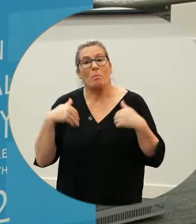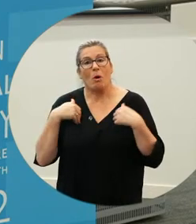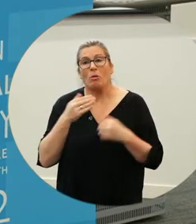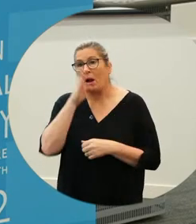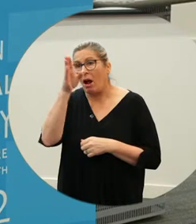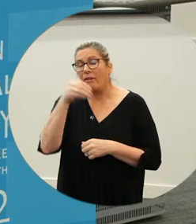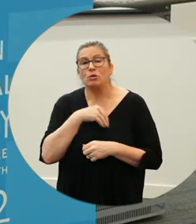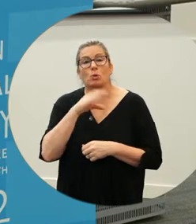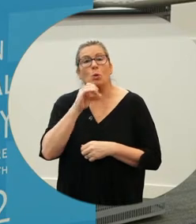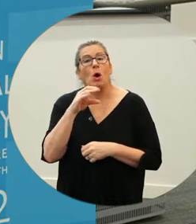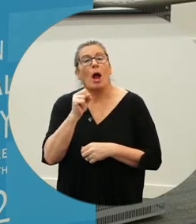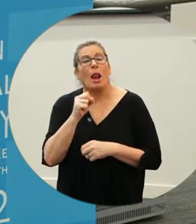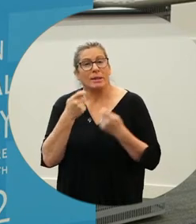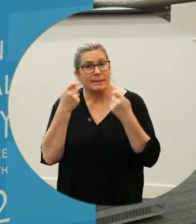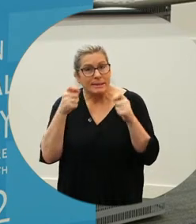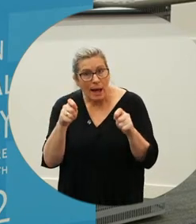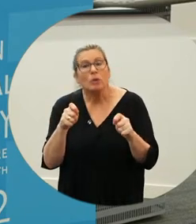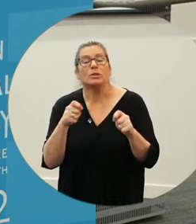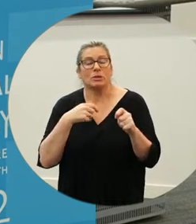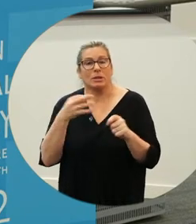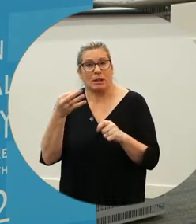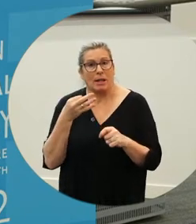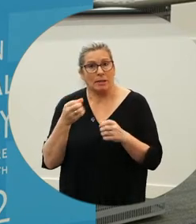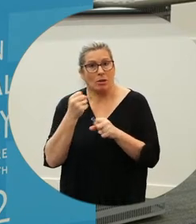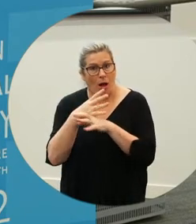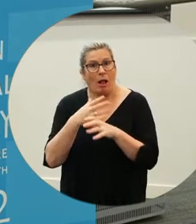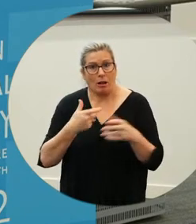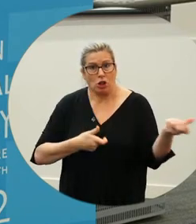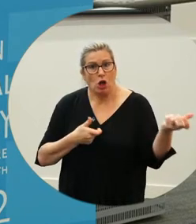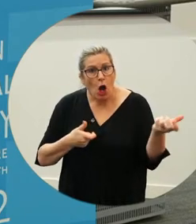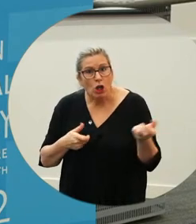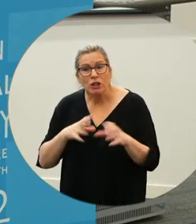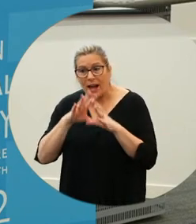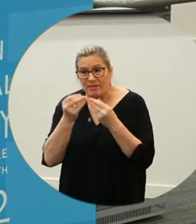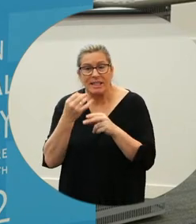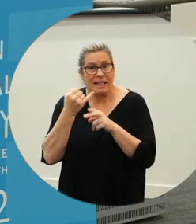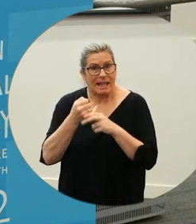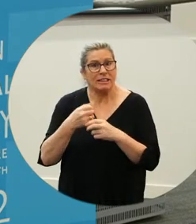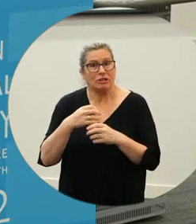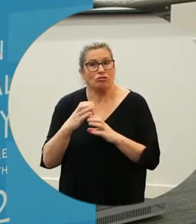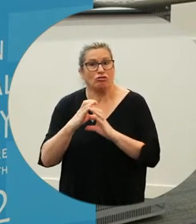lorries containing the rifles and the